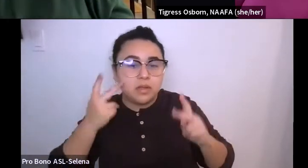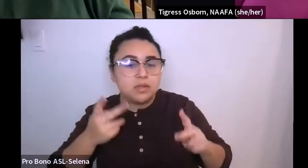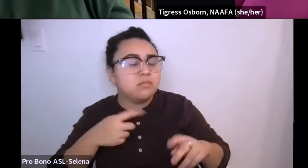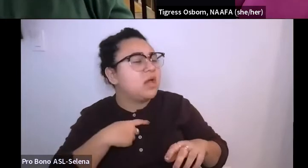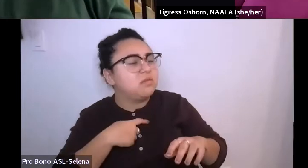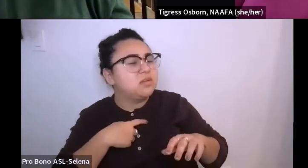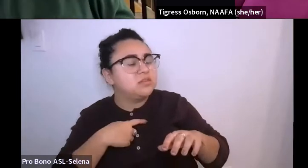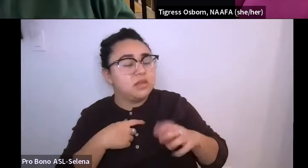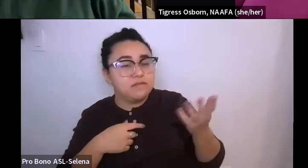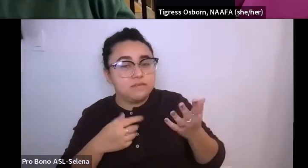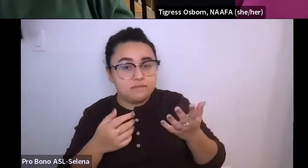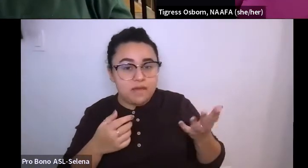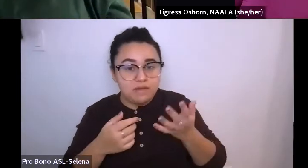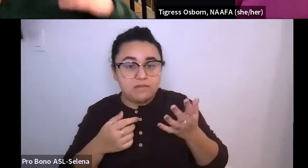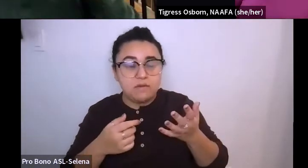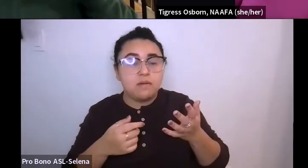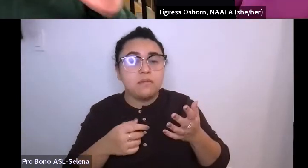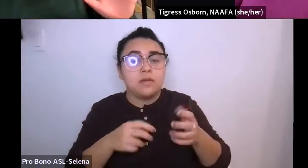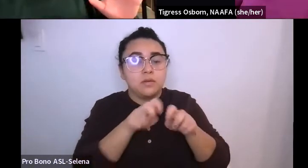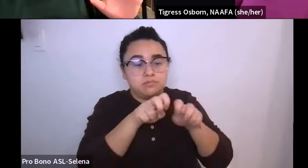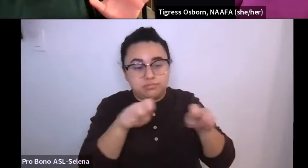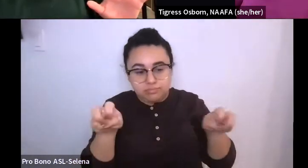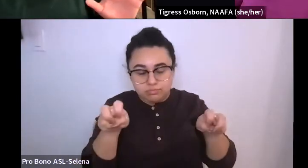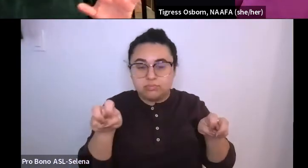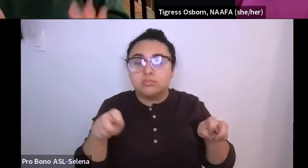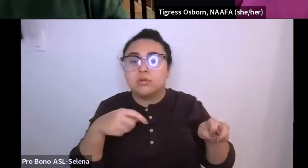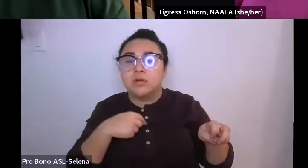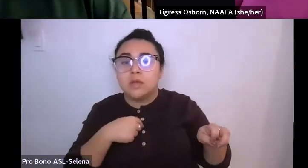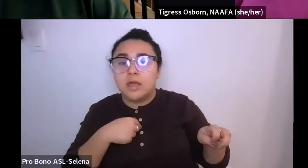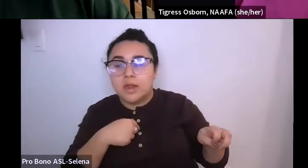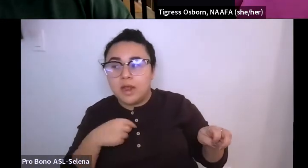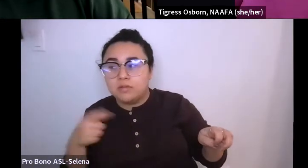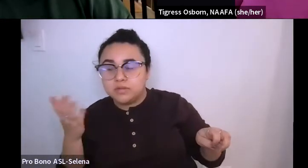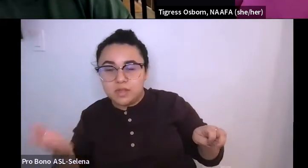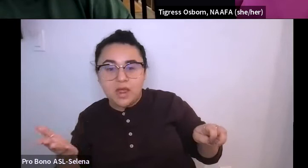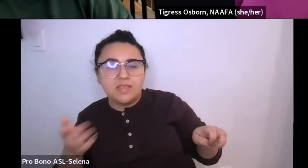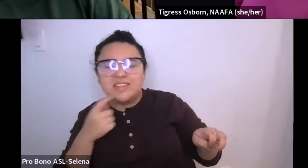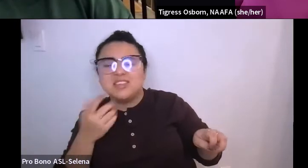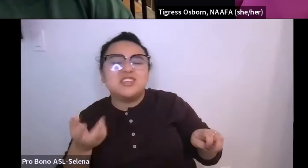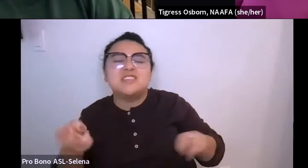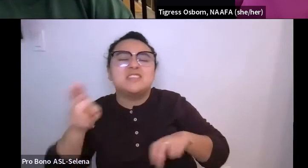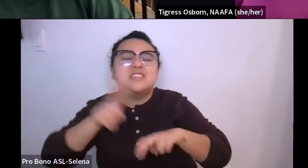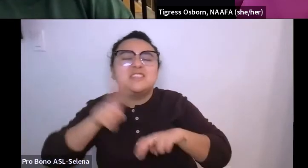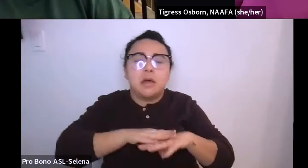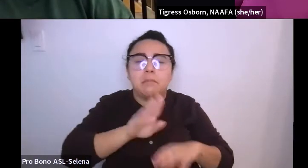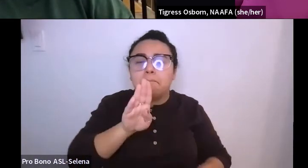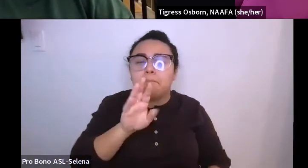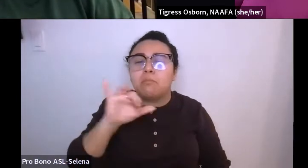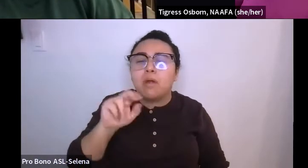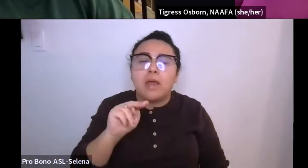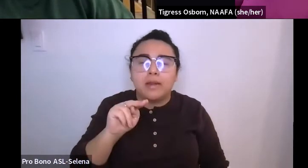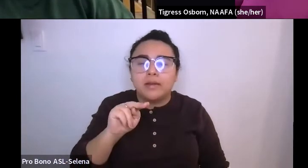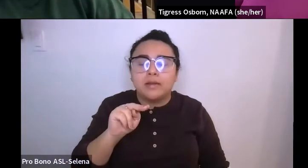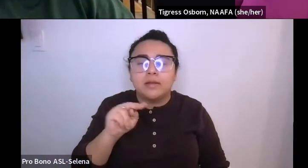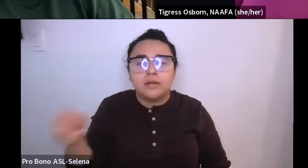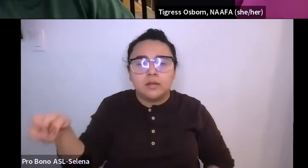just sit on the Brian's lap. And Brian was my favorite. And I was 13 and